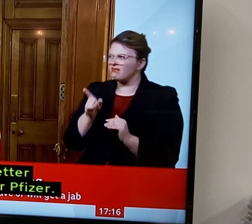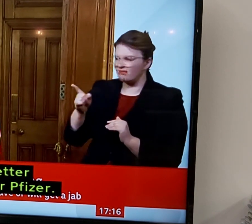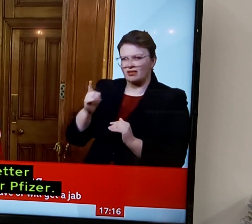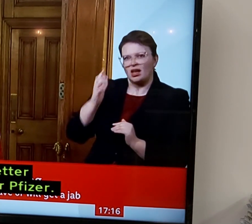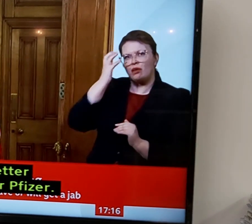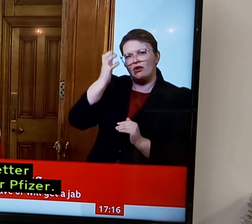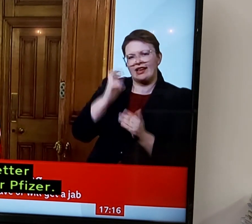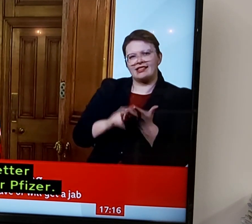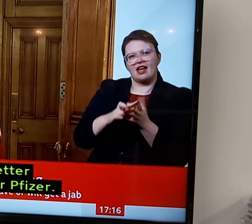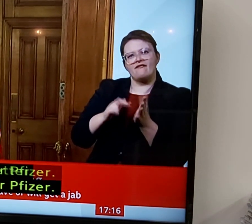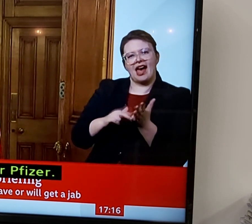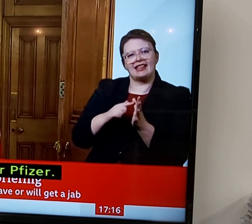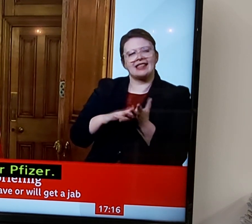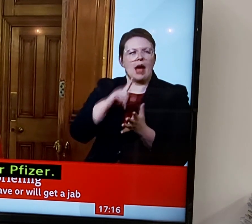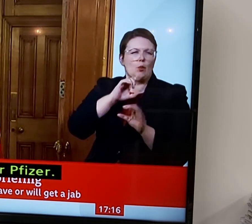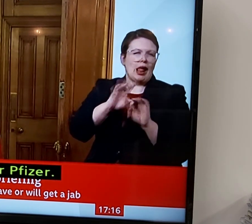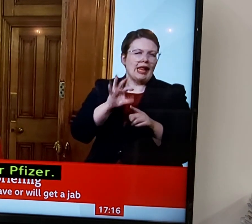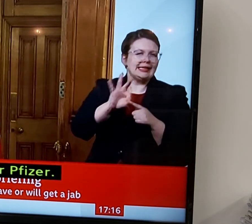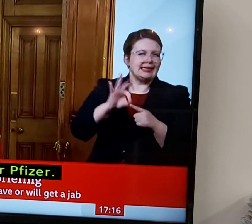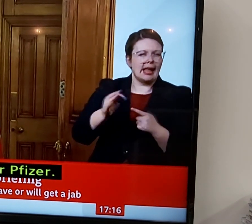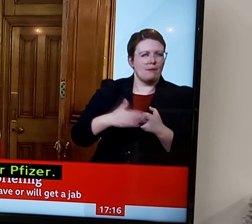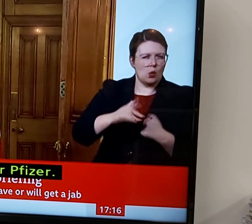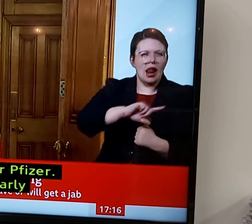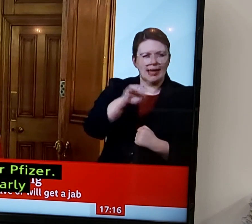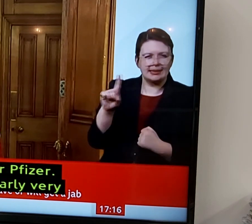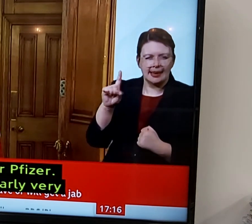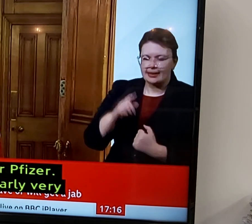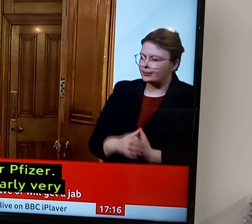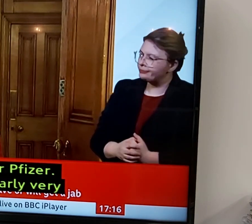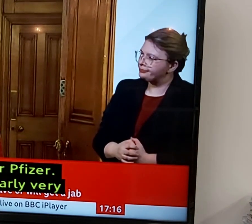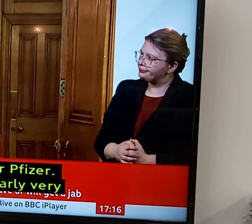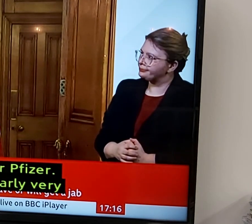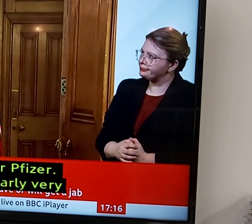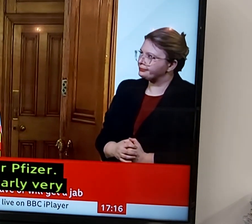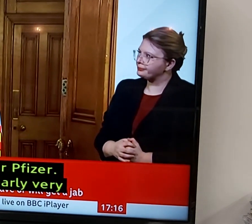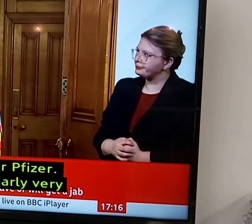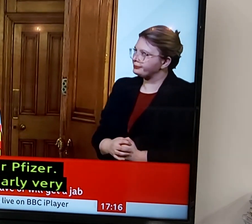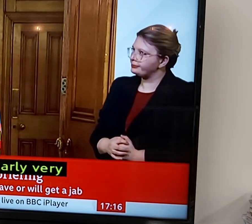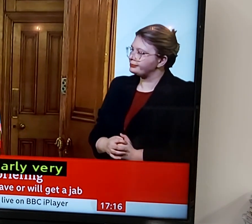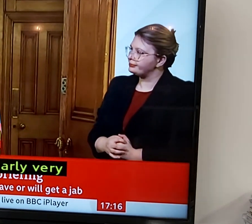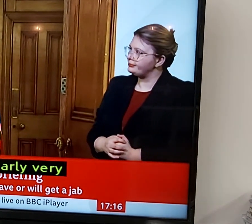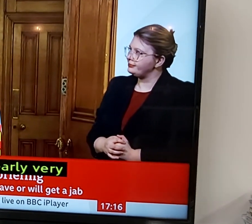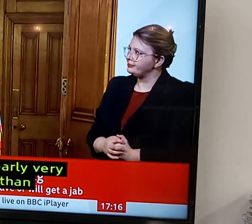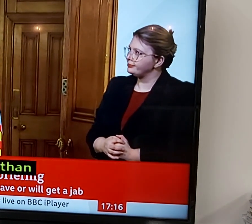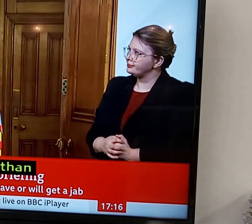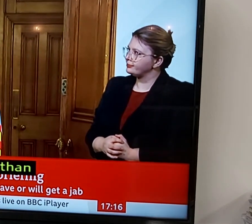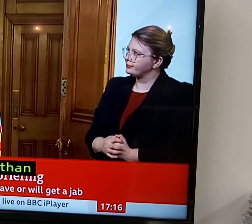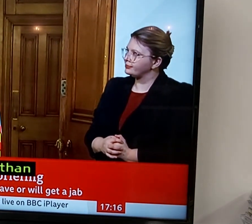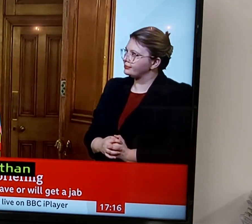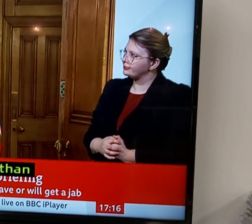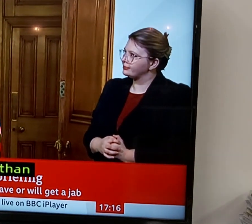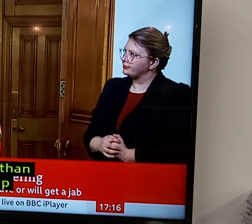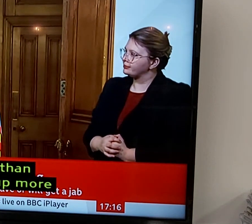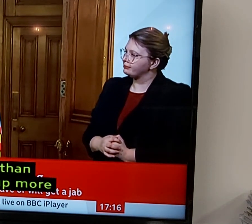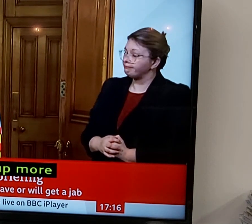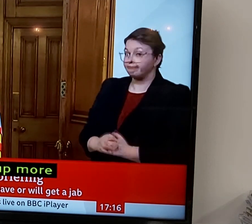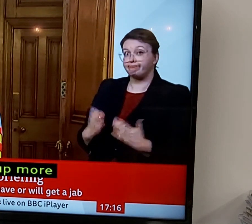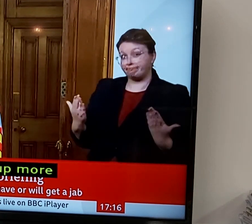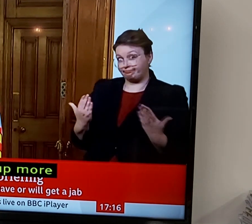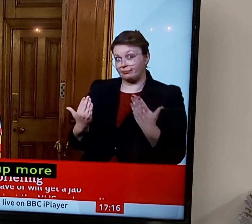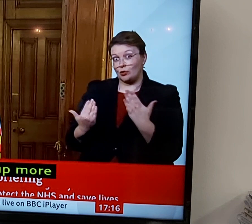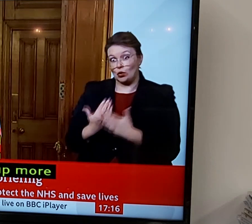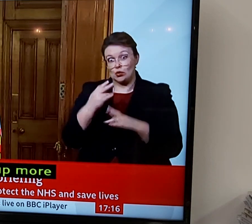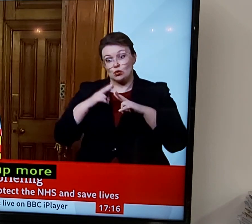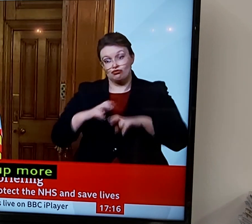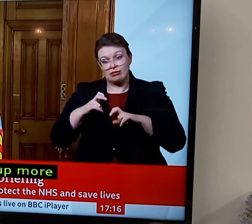out more details in a moment. These results may also help to explain why the number of COVID